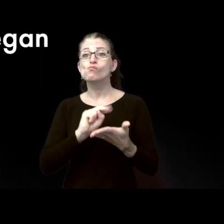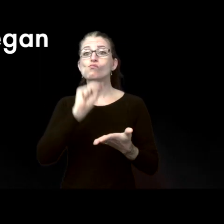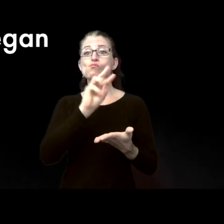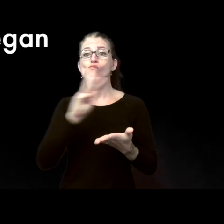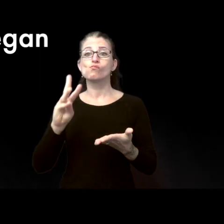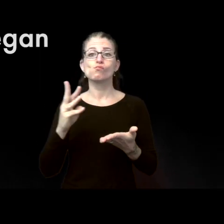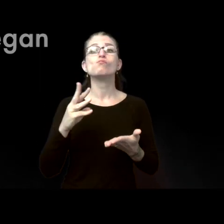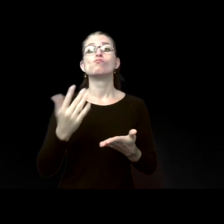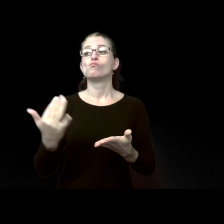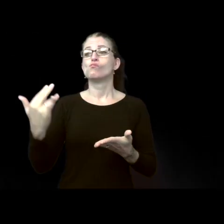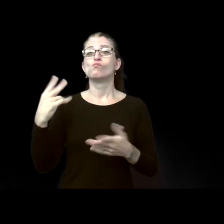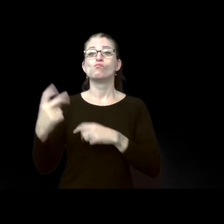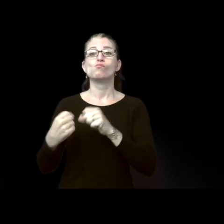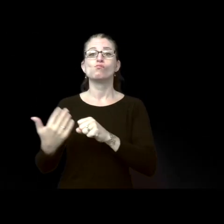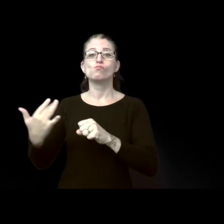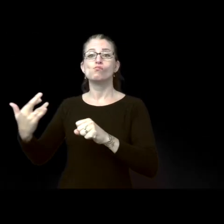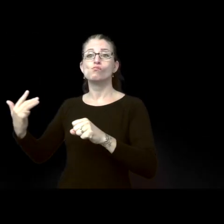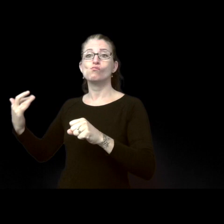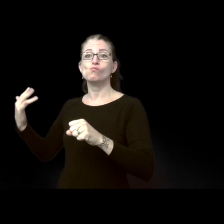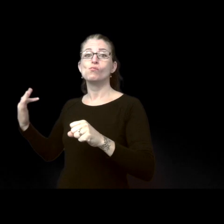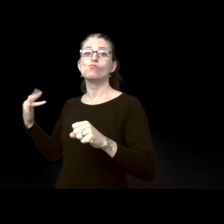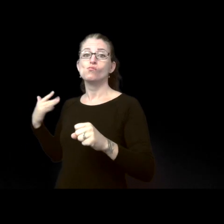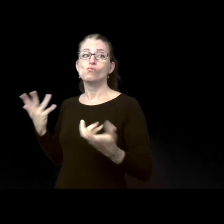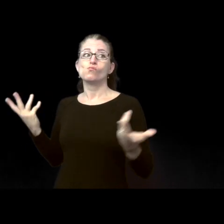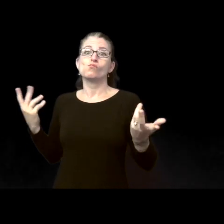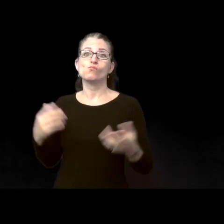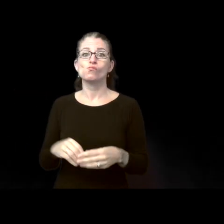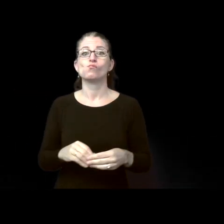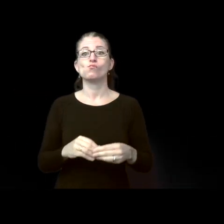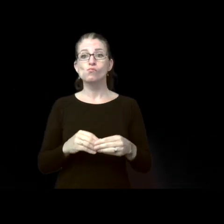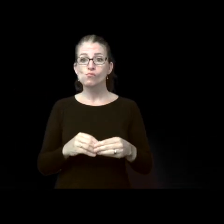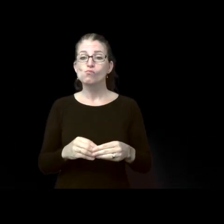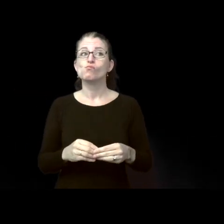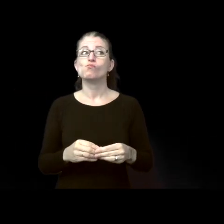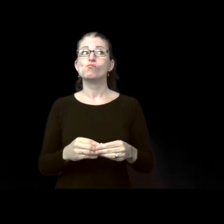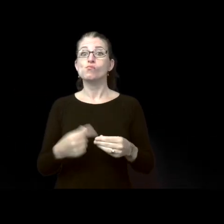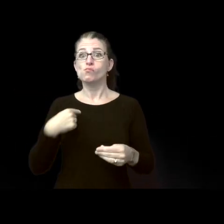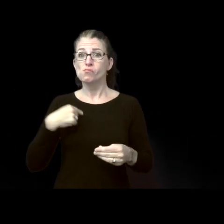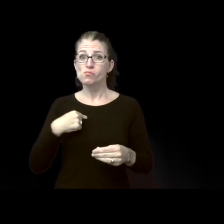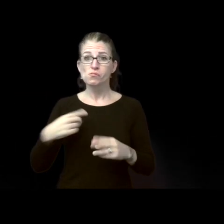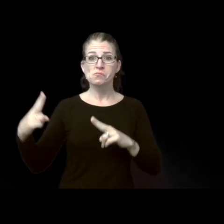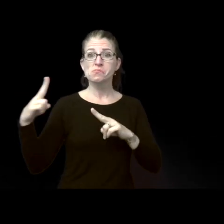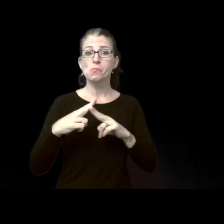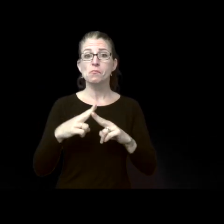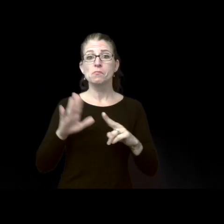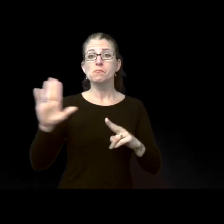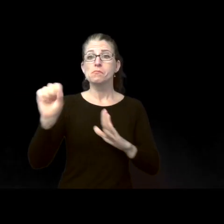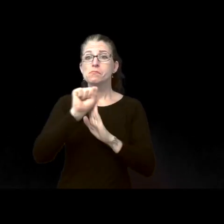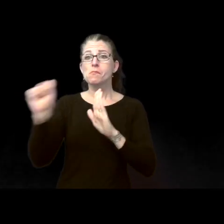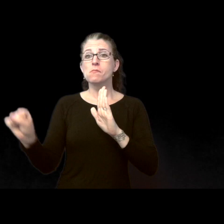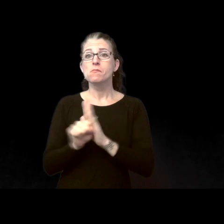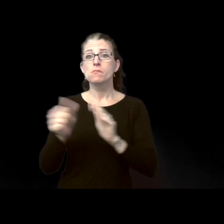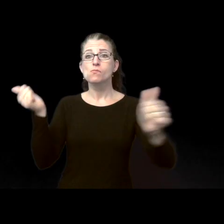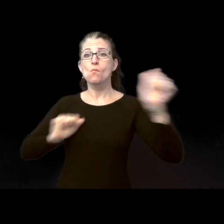I graduated from Northwestern 2 whole years ago. I was